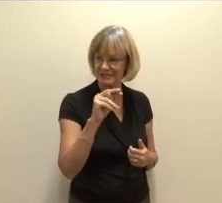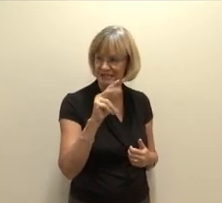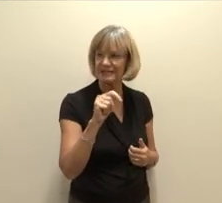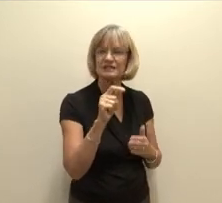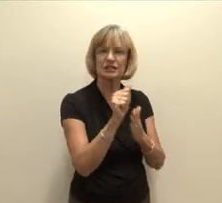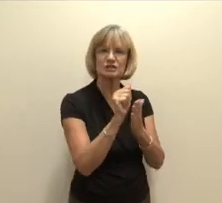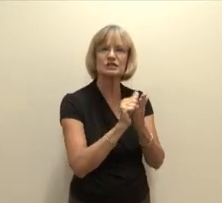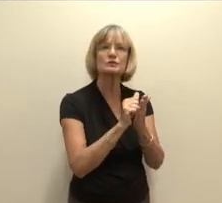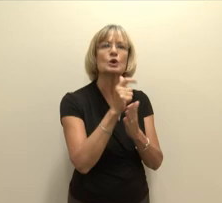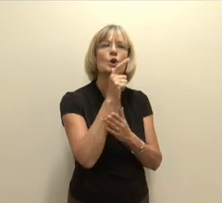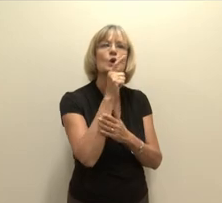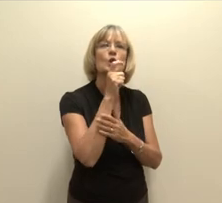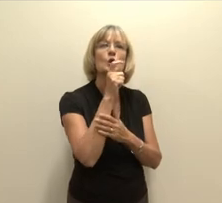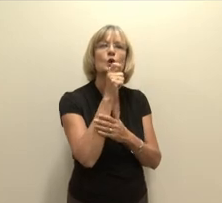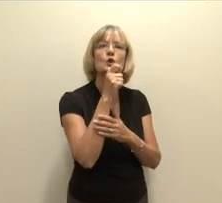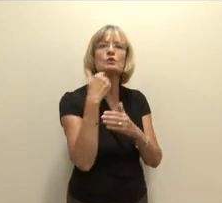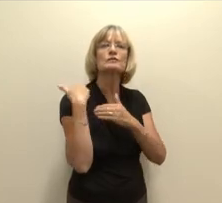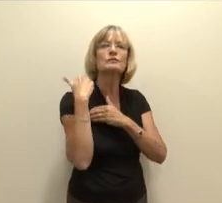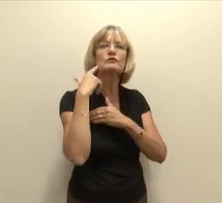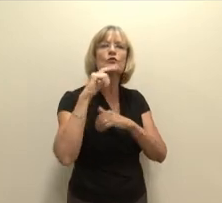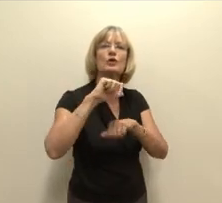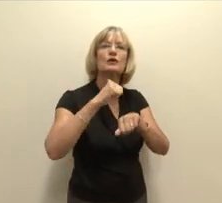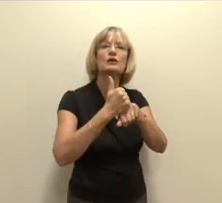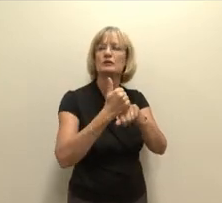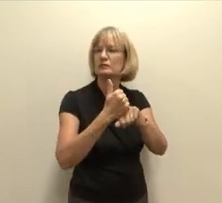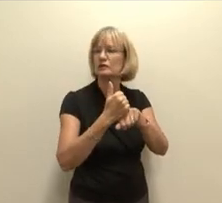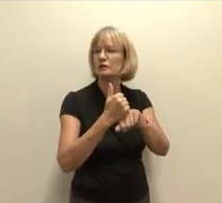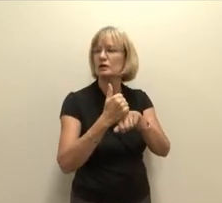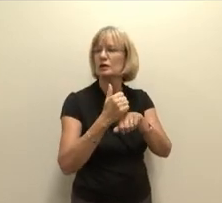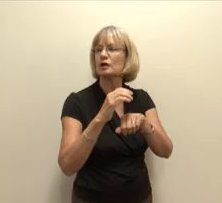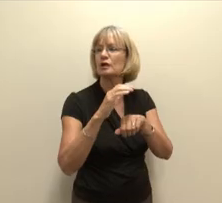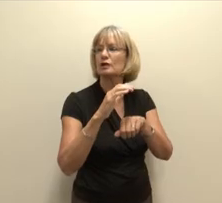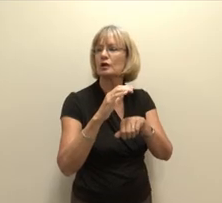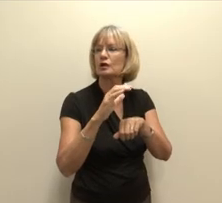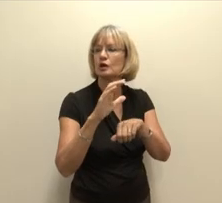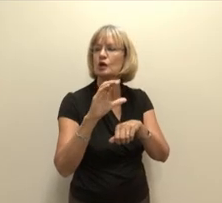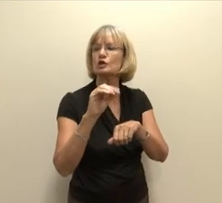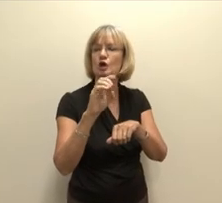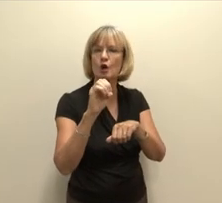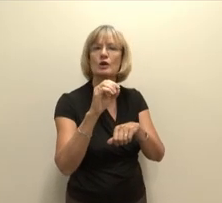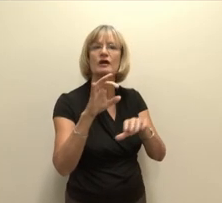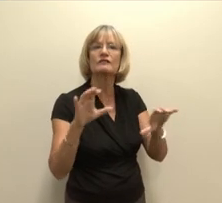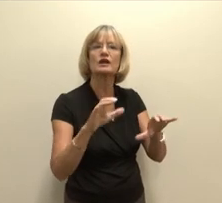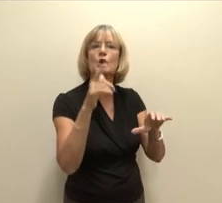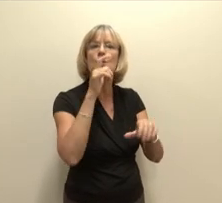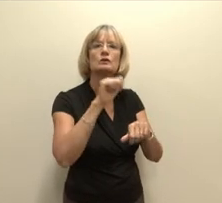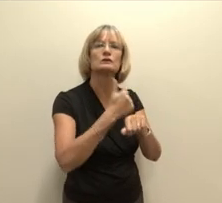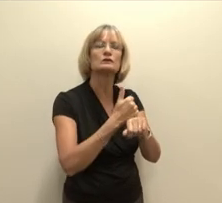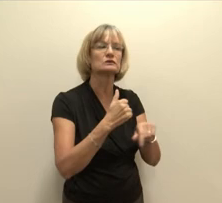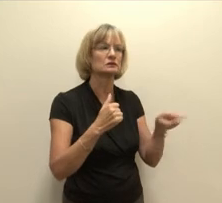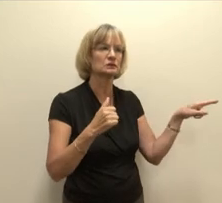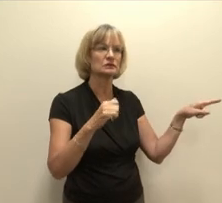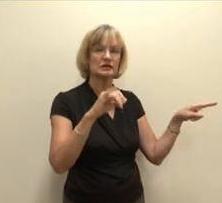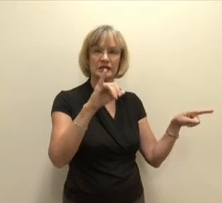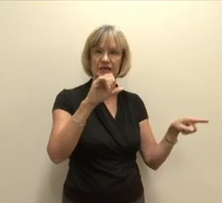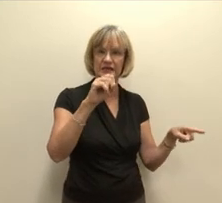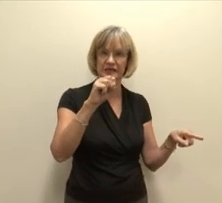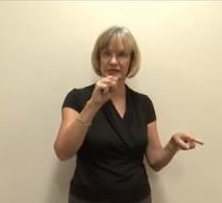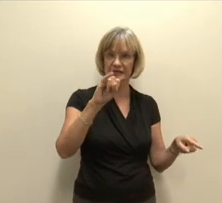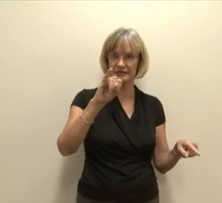student code of conduct? I had asked Dr. Rowe that question, and Israel Correa and his team.